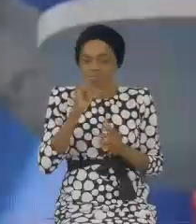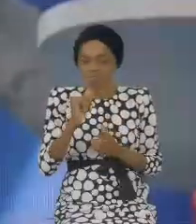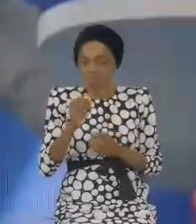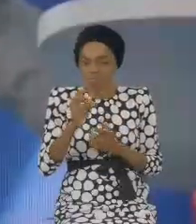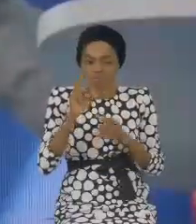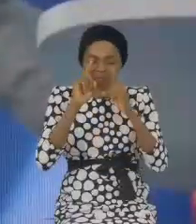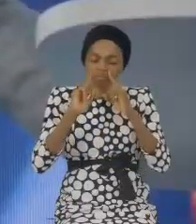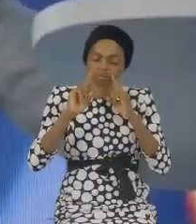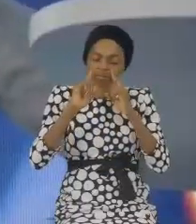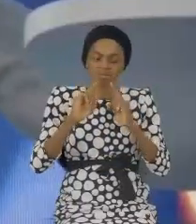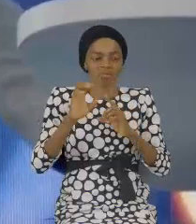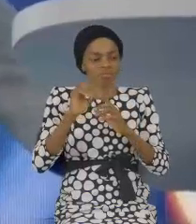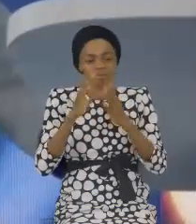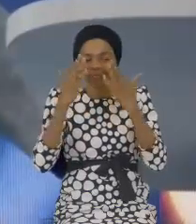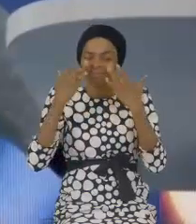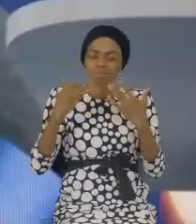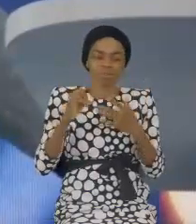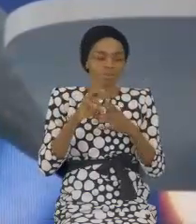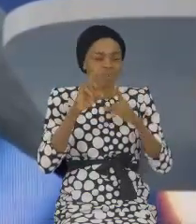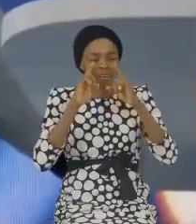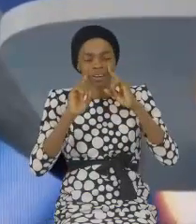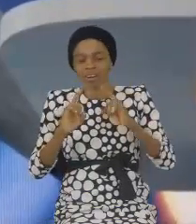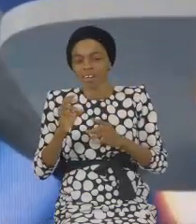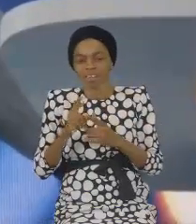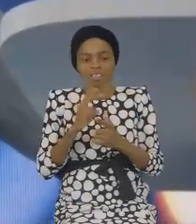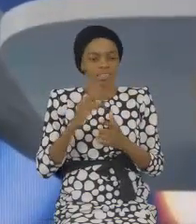nor crying, neither shall there be